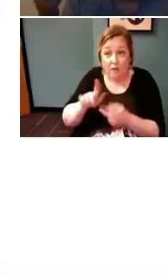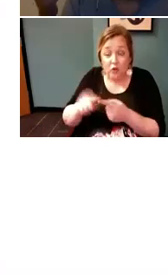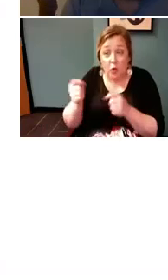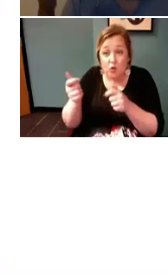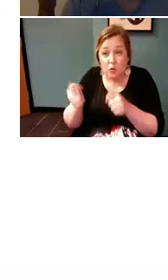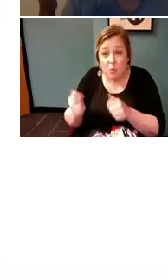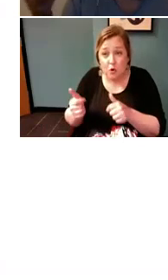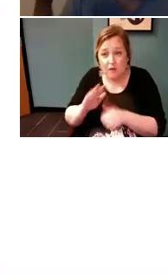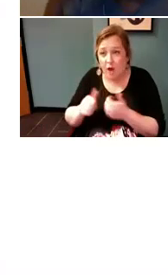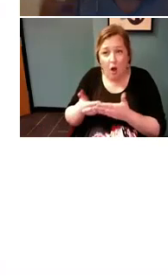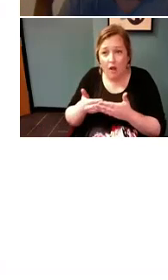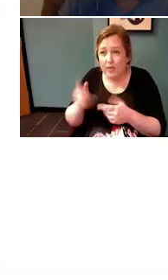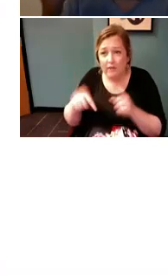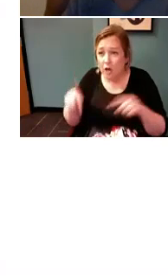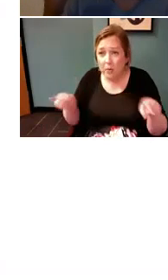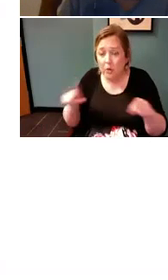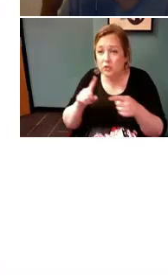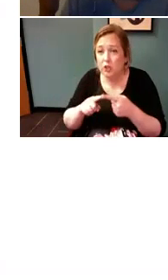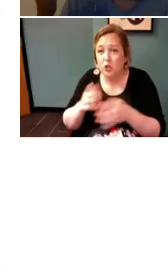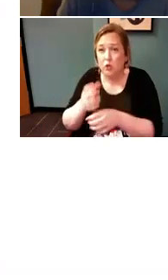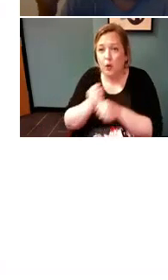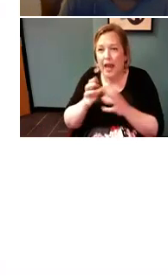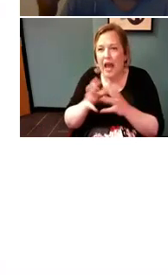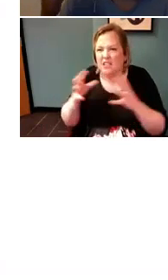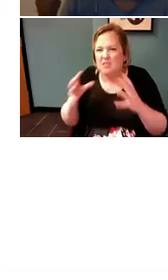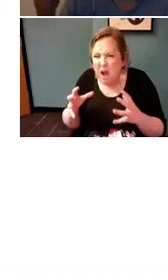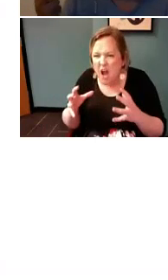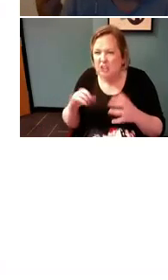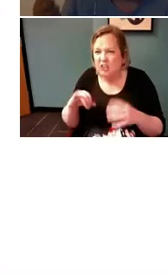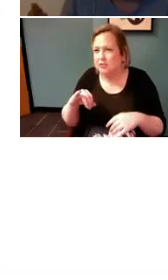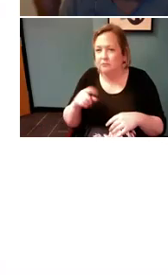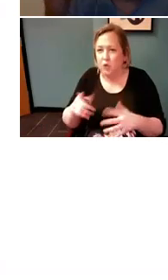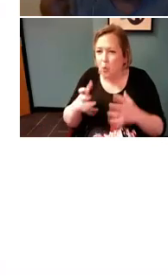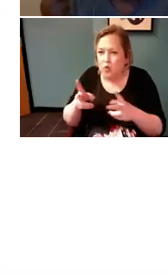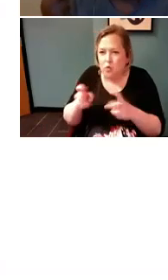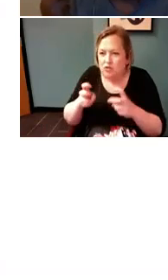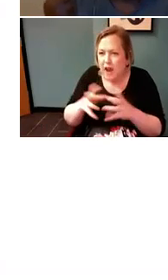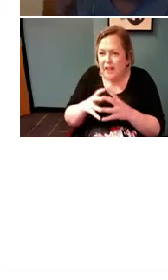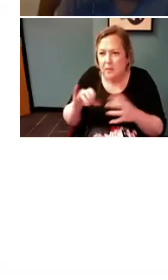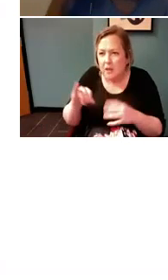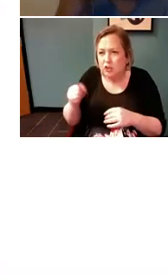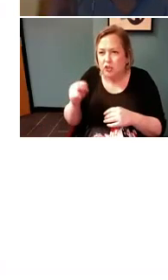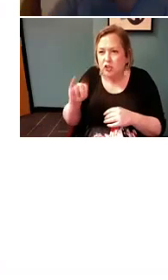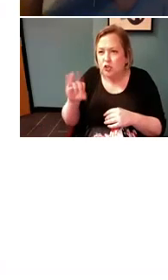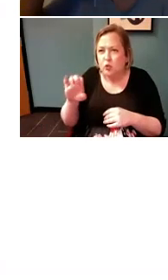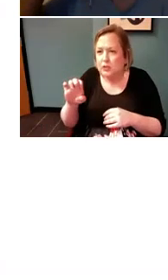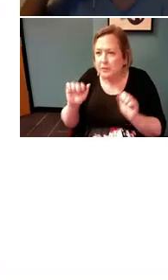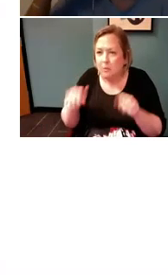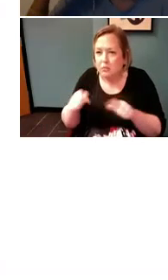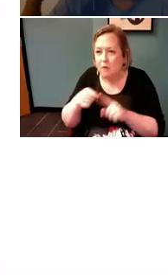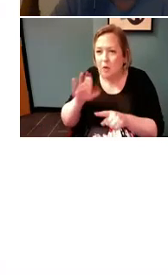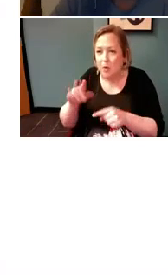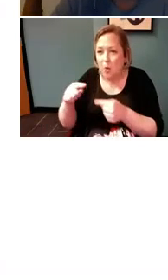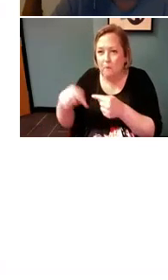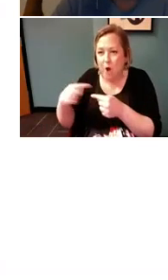get the as much juice, to extract as much juice as possible from your processor? So that is why we talk